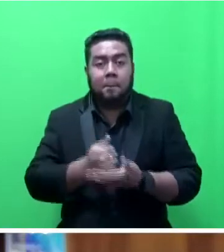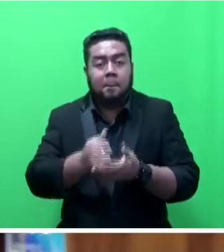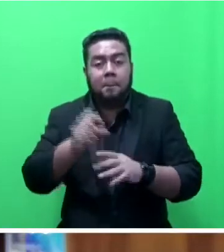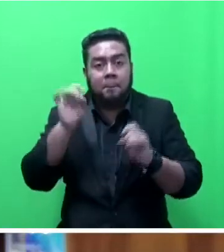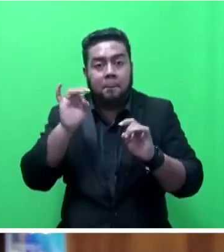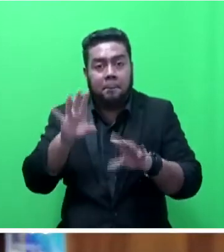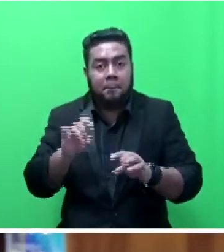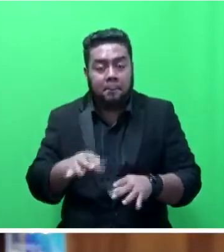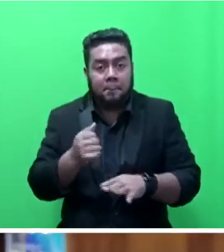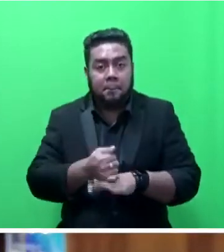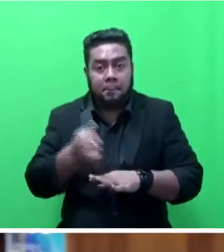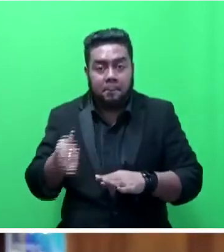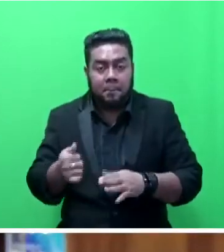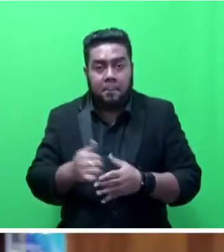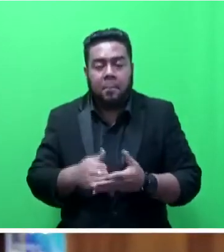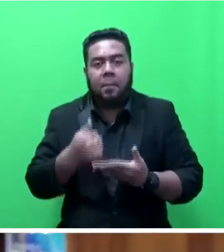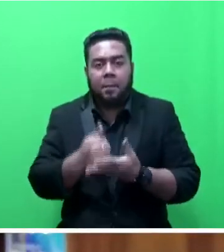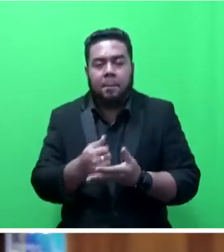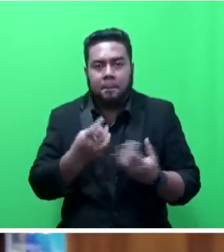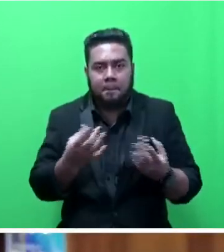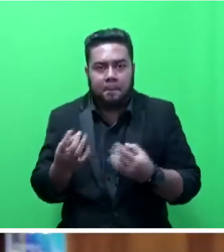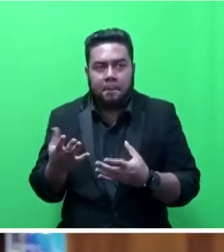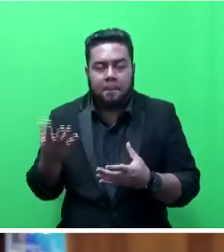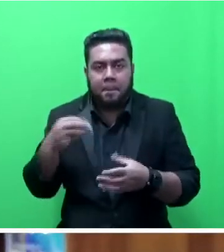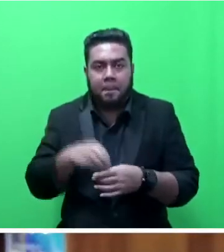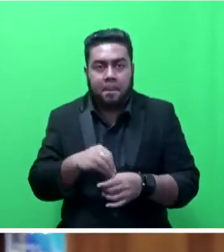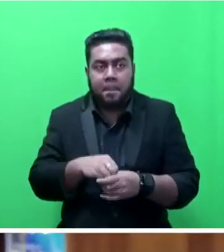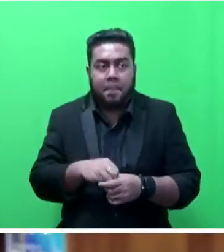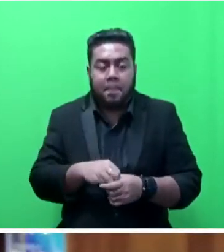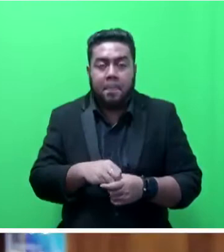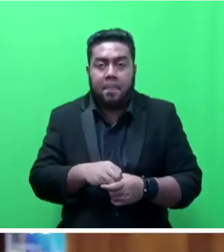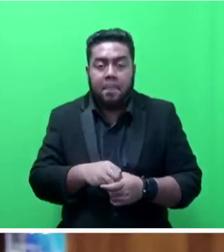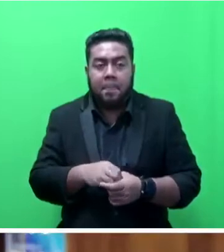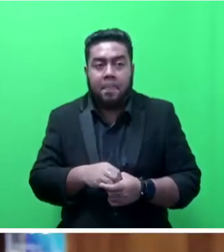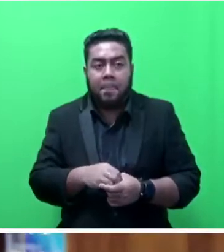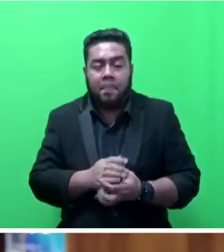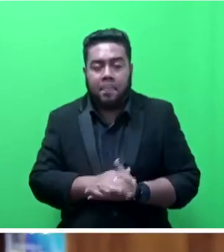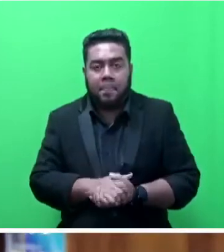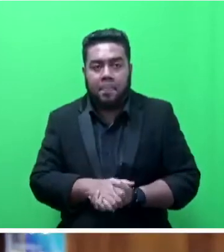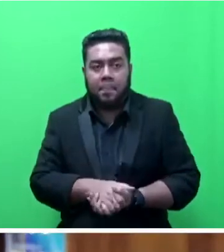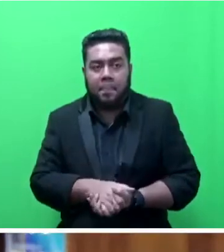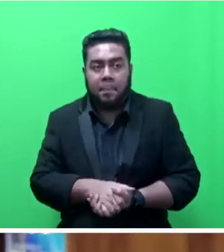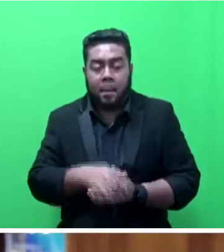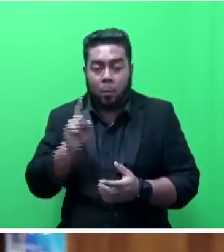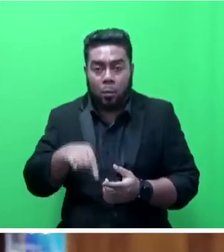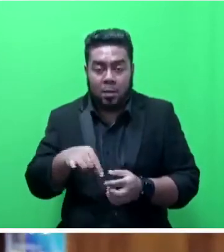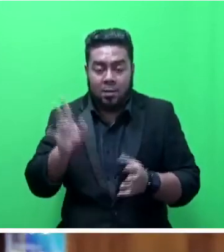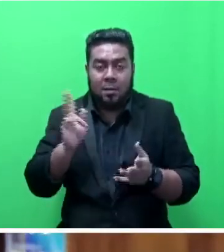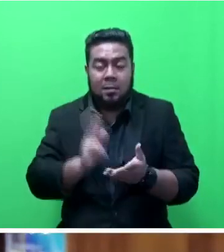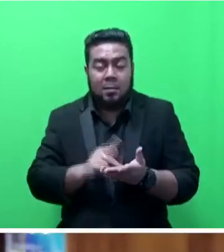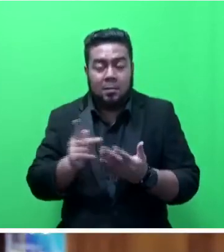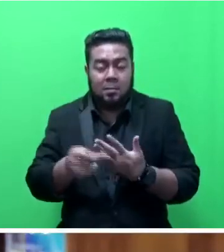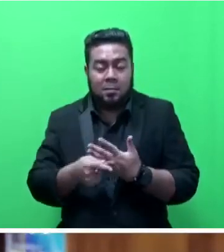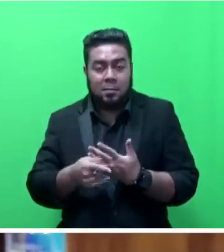and New Zealand to support Fiji's preparedness in case of incursion of IFS. With this project, BEF,